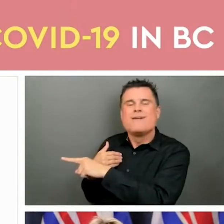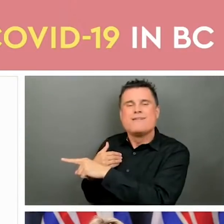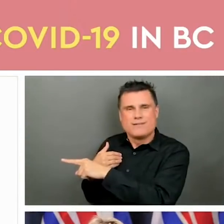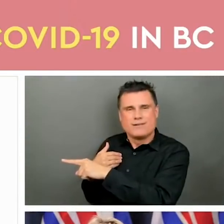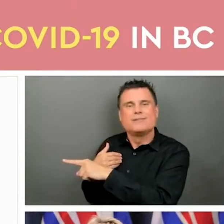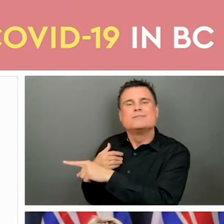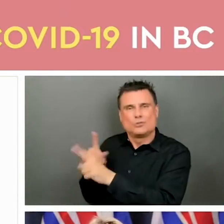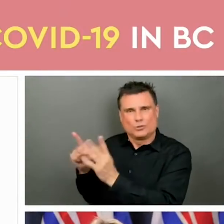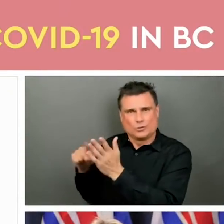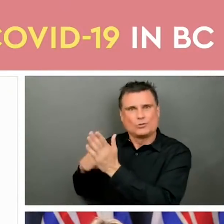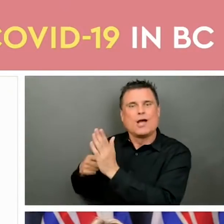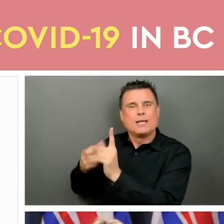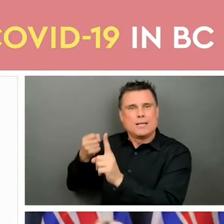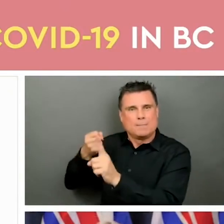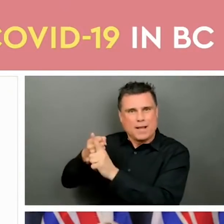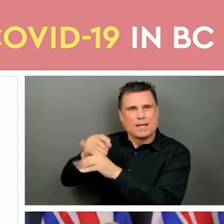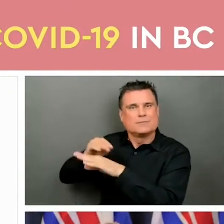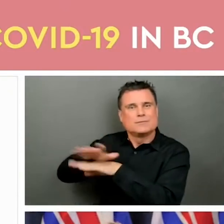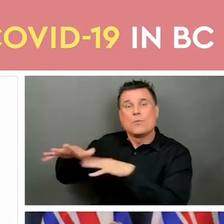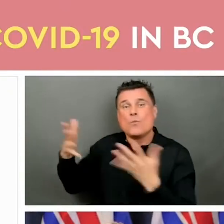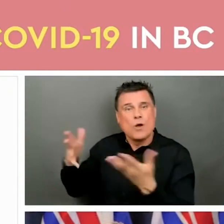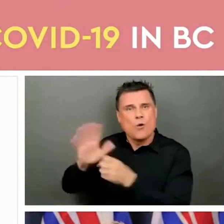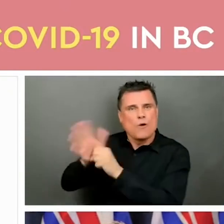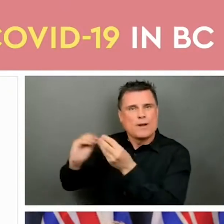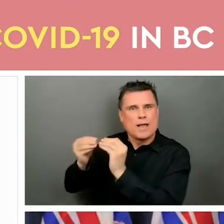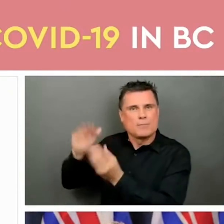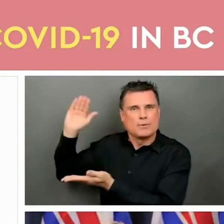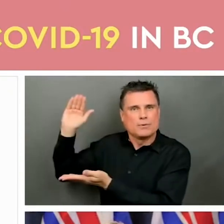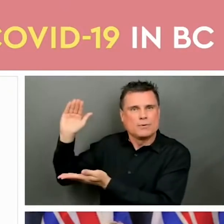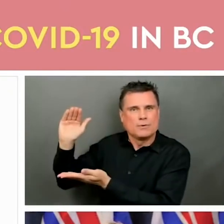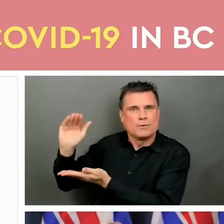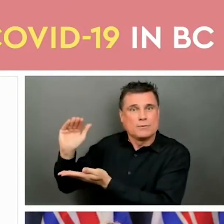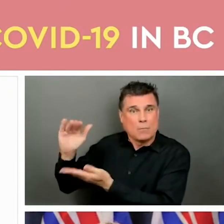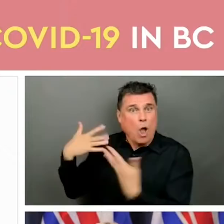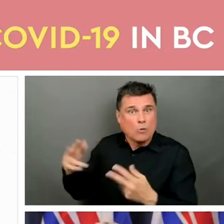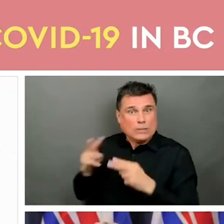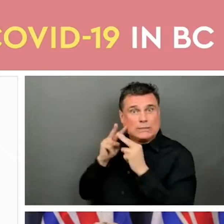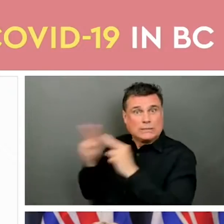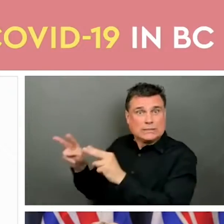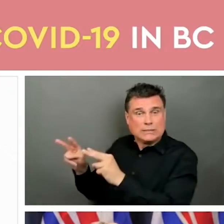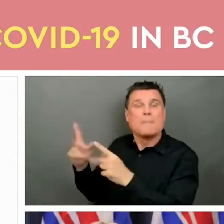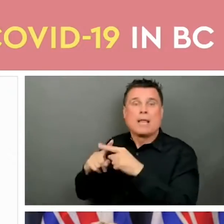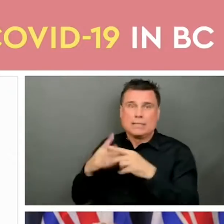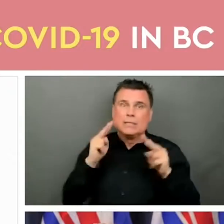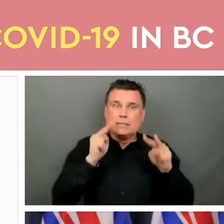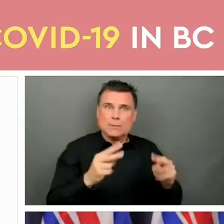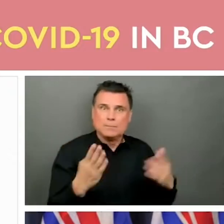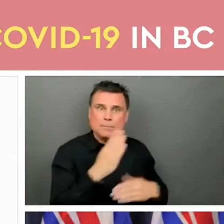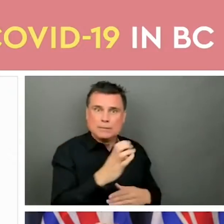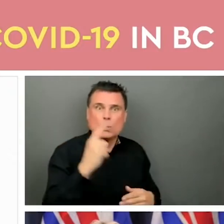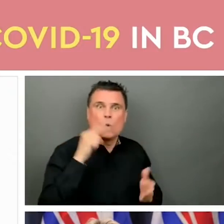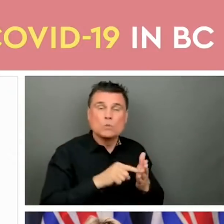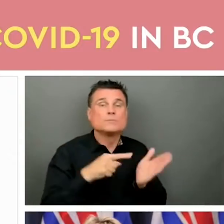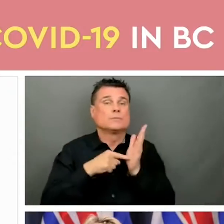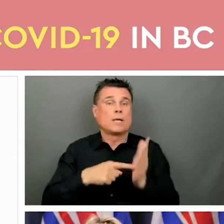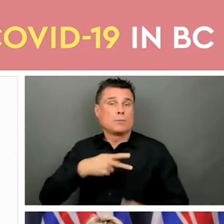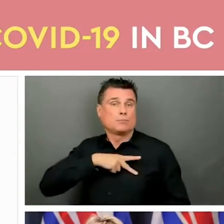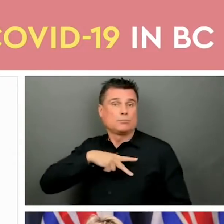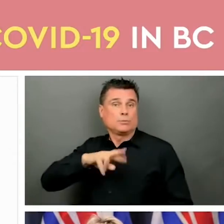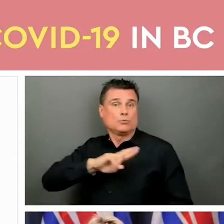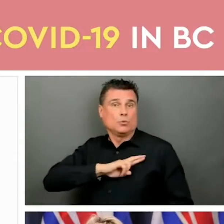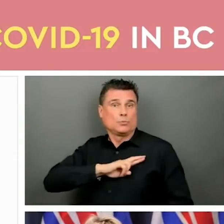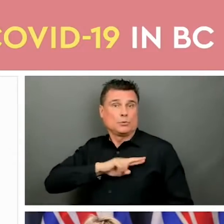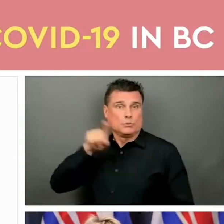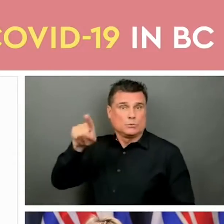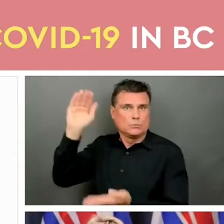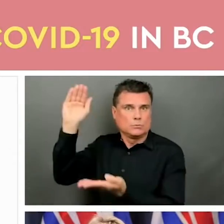seen cases drop off dramatically in the 2 to 3 week range. So as we see over time, it